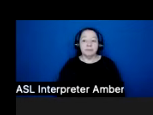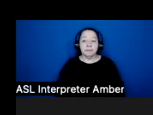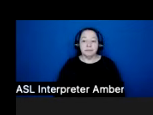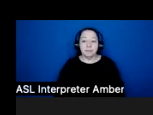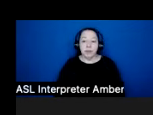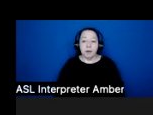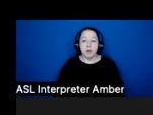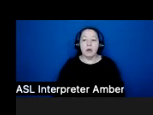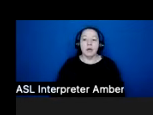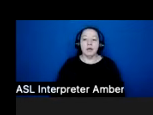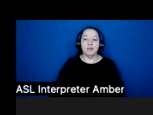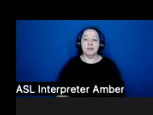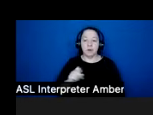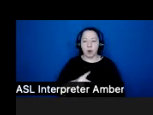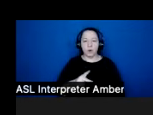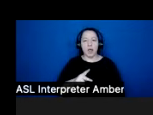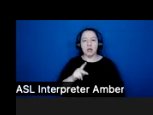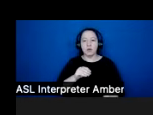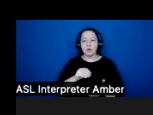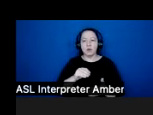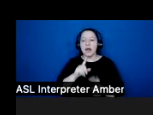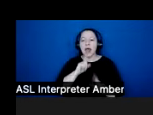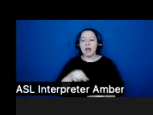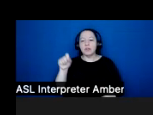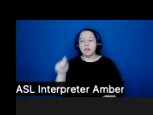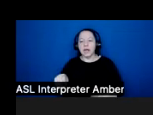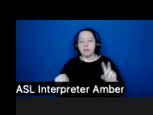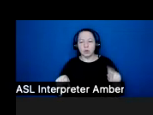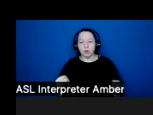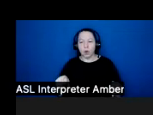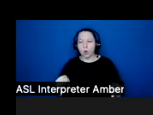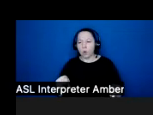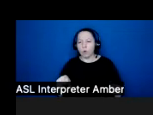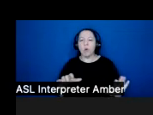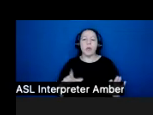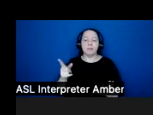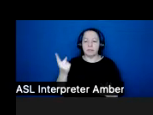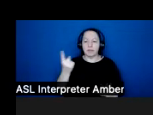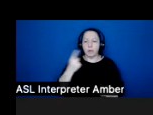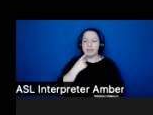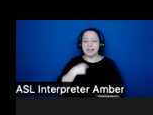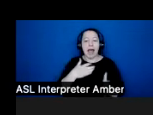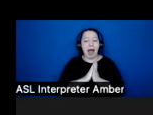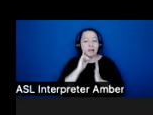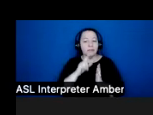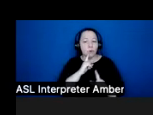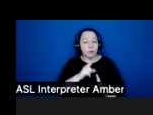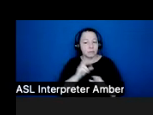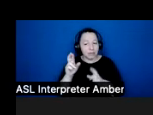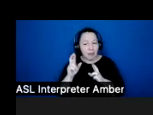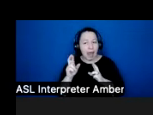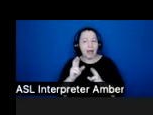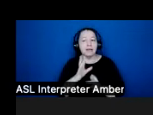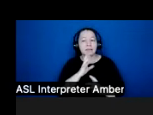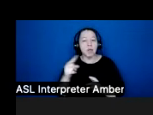Okay, I just write yes or no. I asked them for respect. We speak only in office. Oh, okay. So I